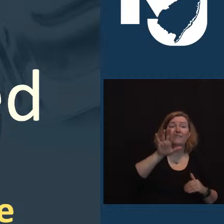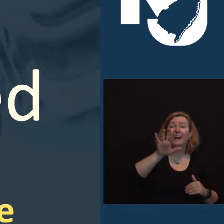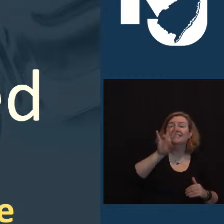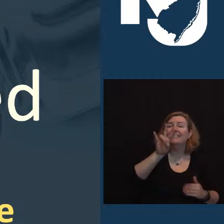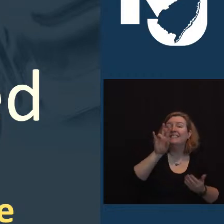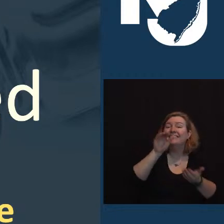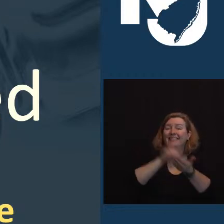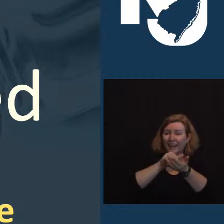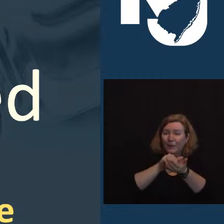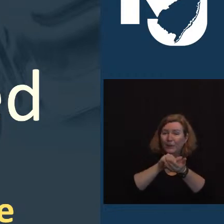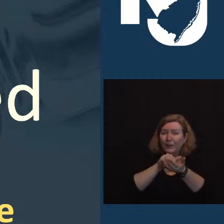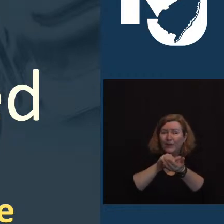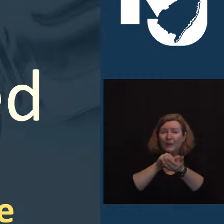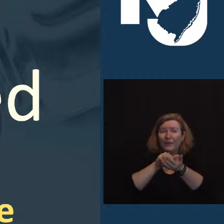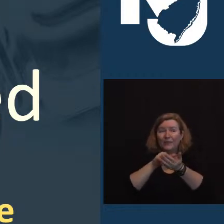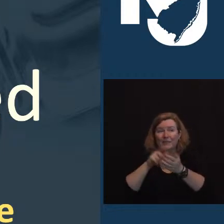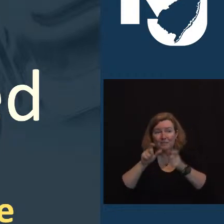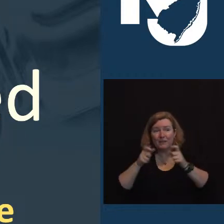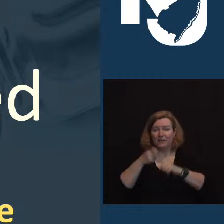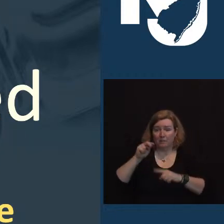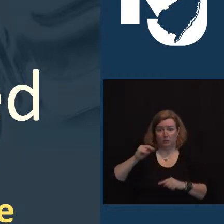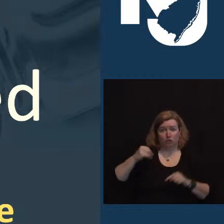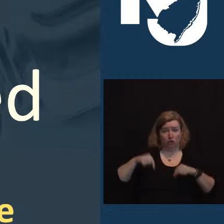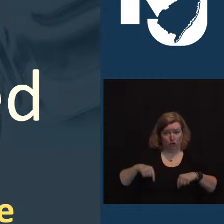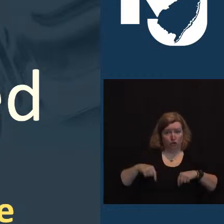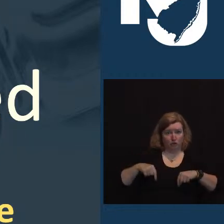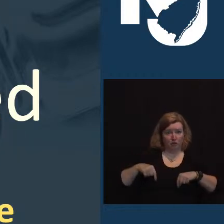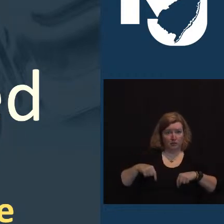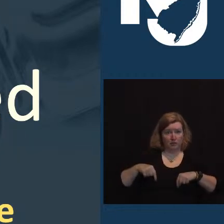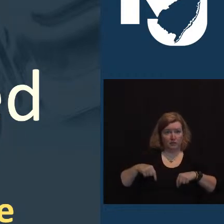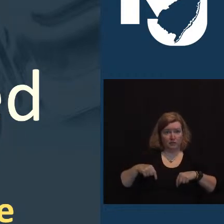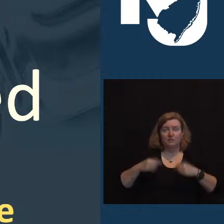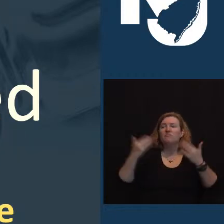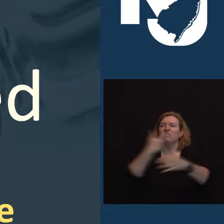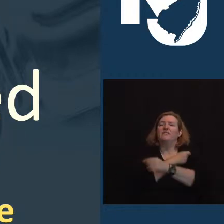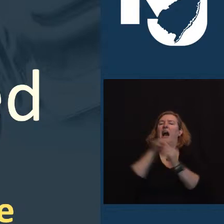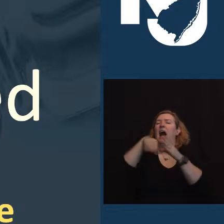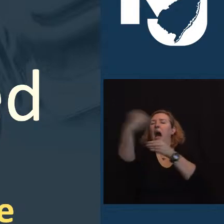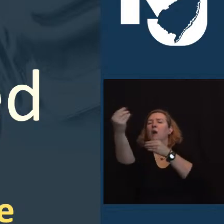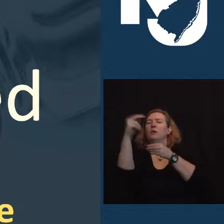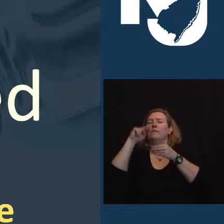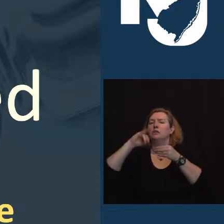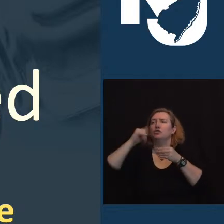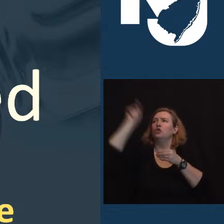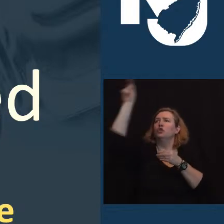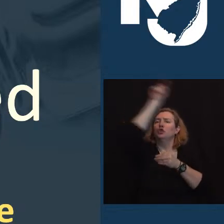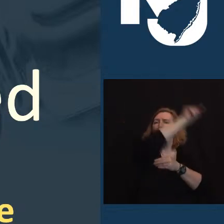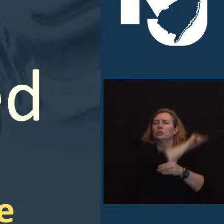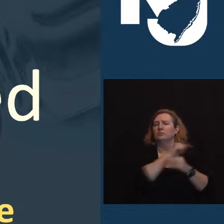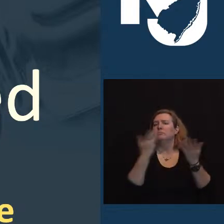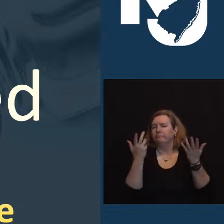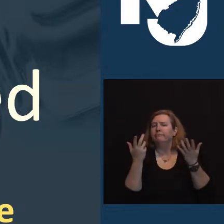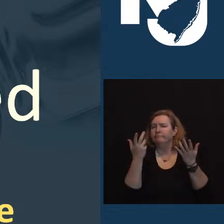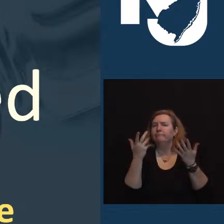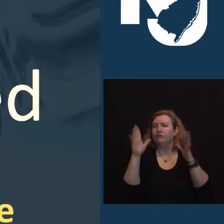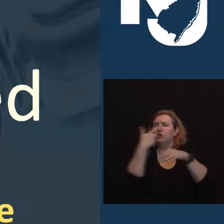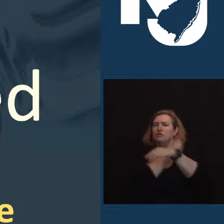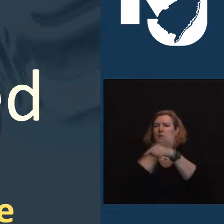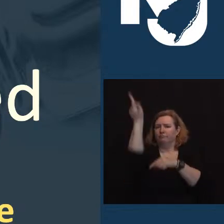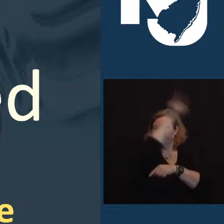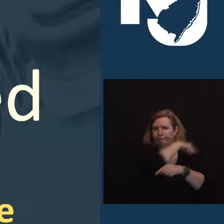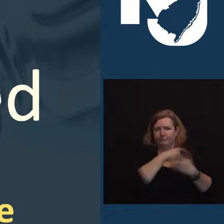been fully vaccinated through sites in other states. This brings the total of fully vaccinated residents to